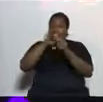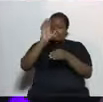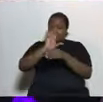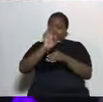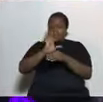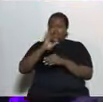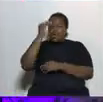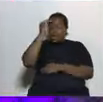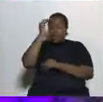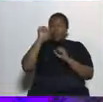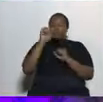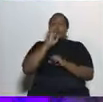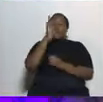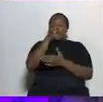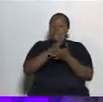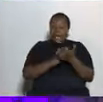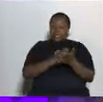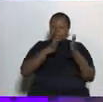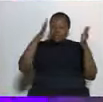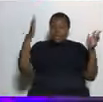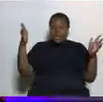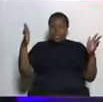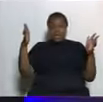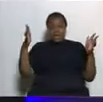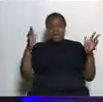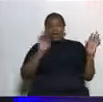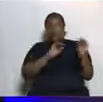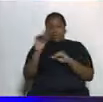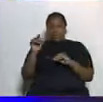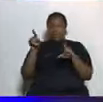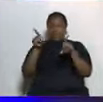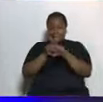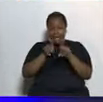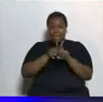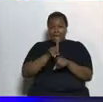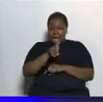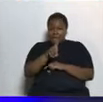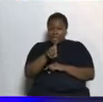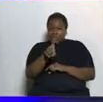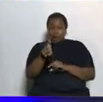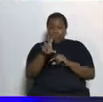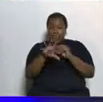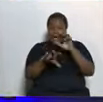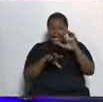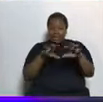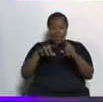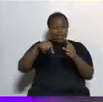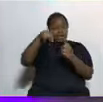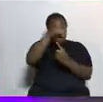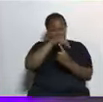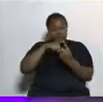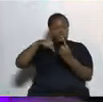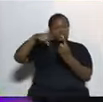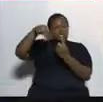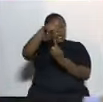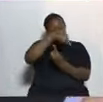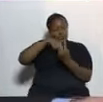of a larger movement. They're like the caterpillar, going round and round and round. But